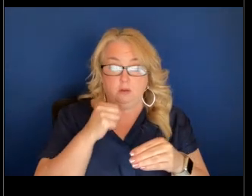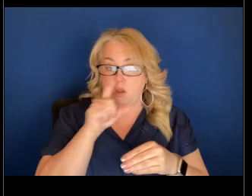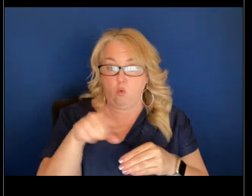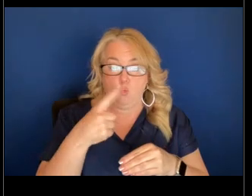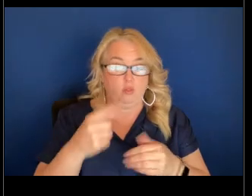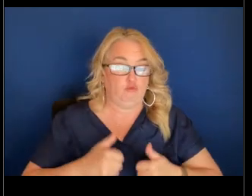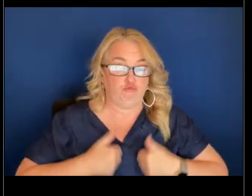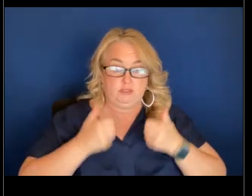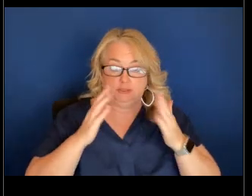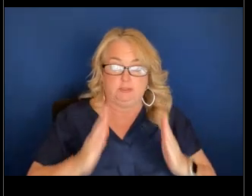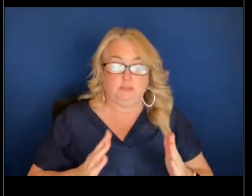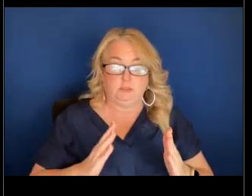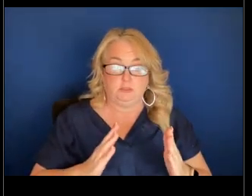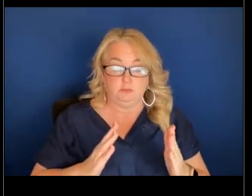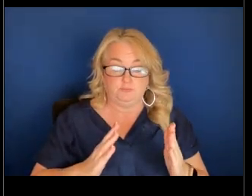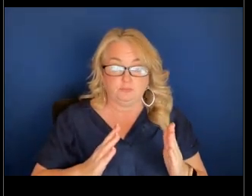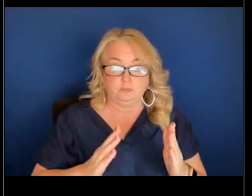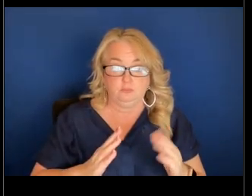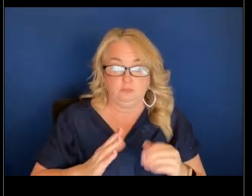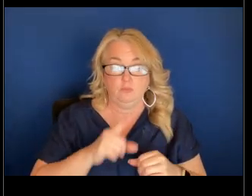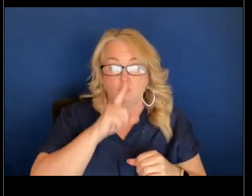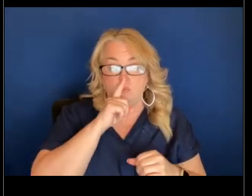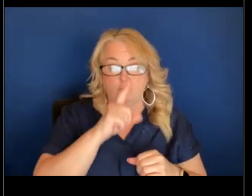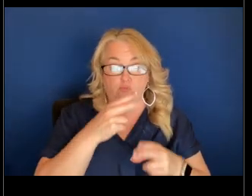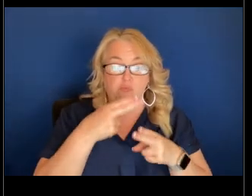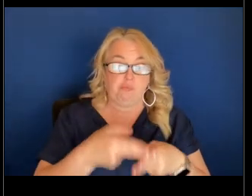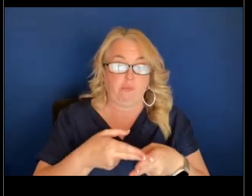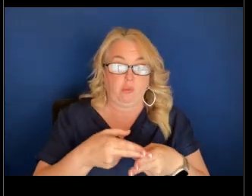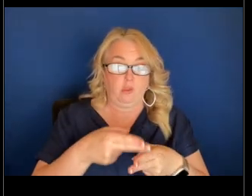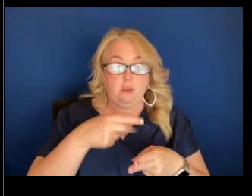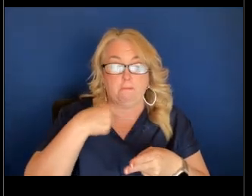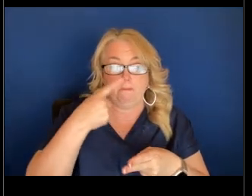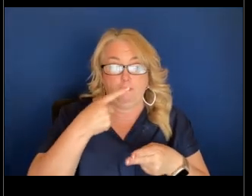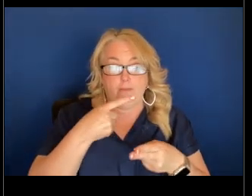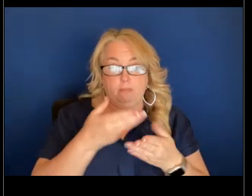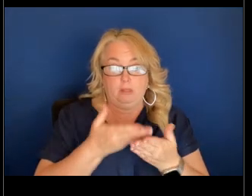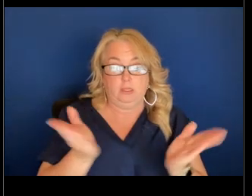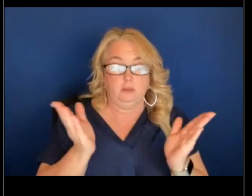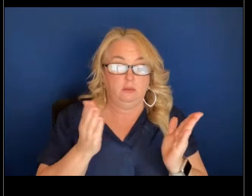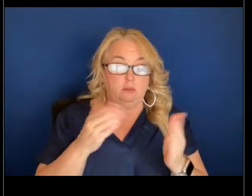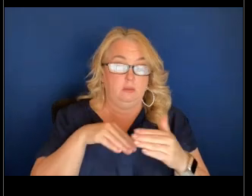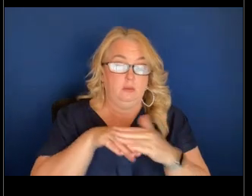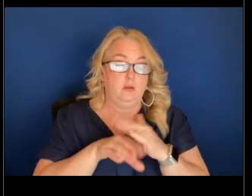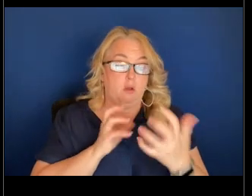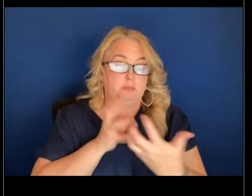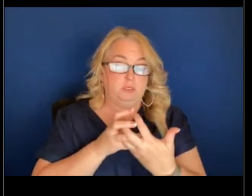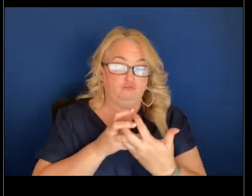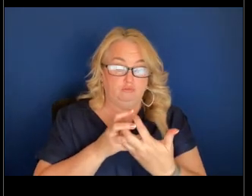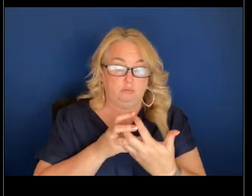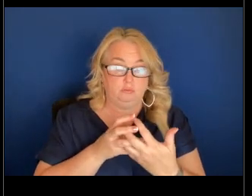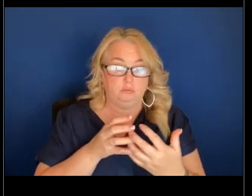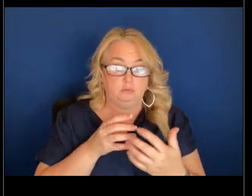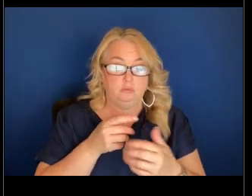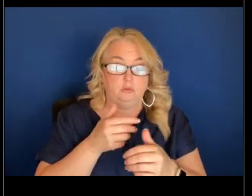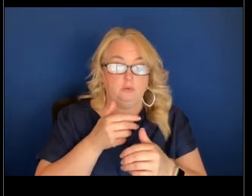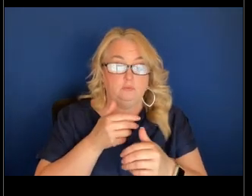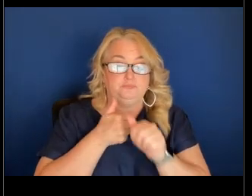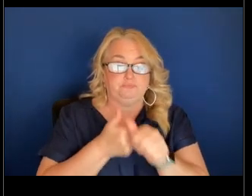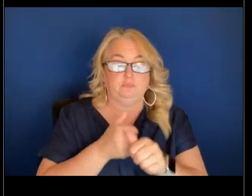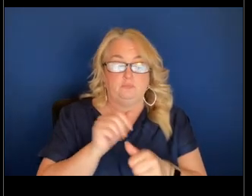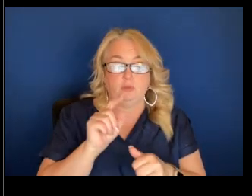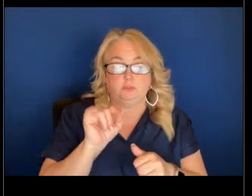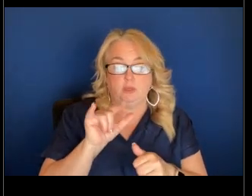of the development are considered public accommodations under Title III of